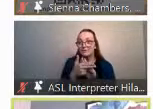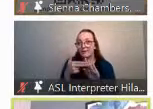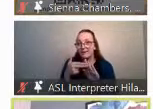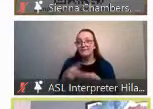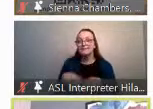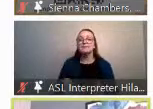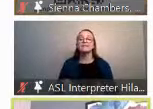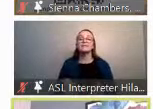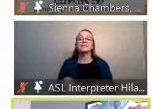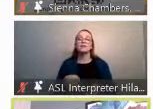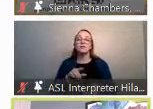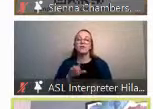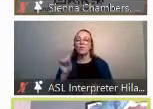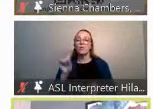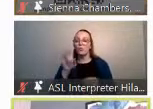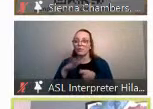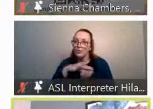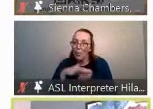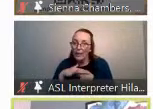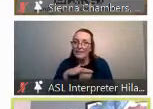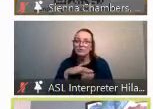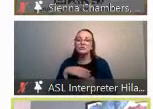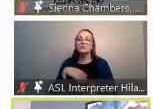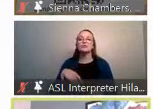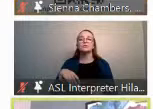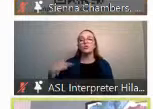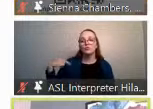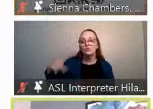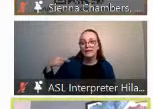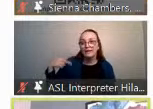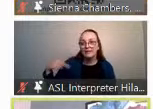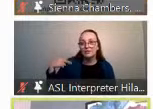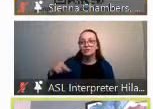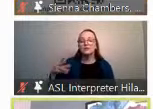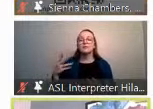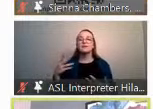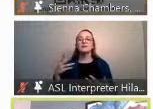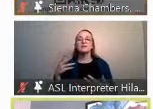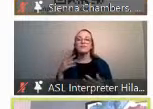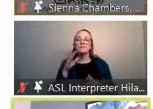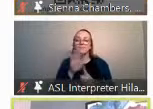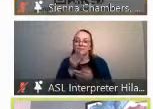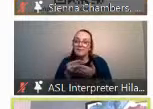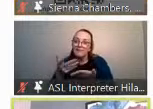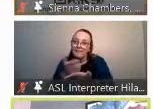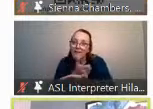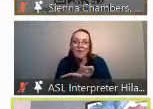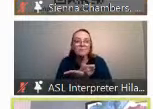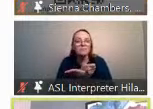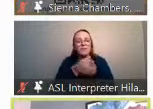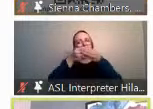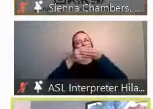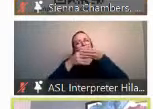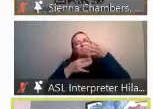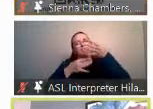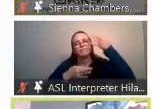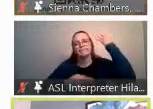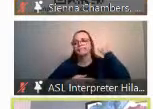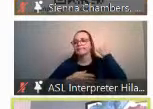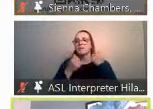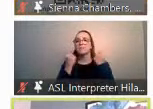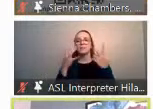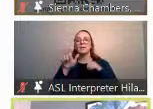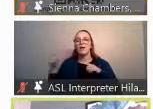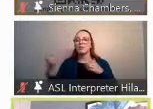they're located in your state, the religion that they practice, their income, among many other characteristics of